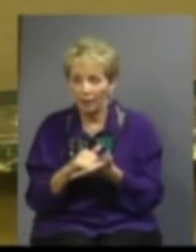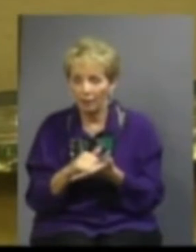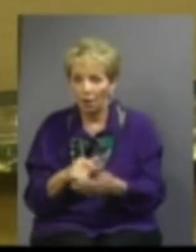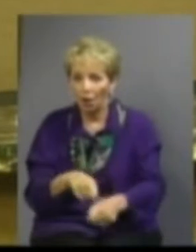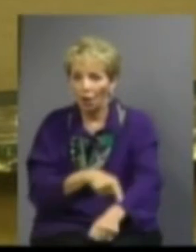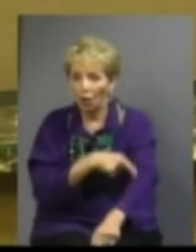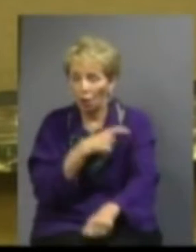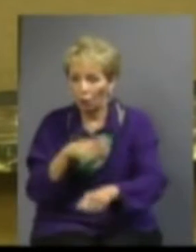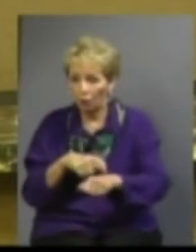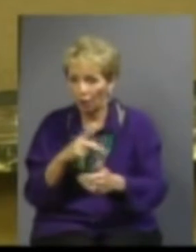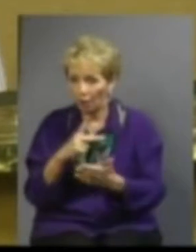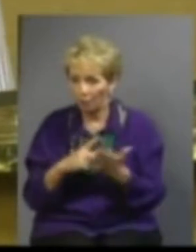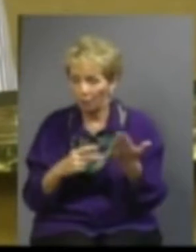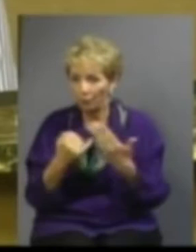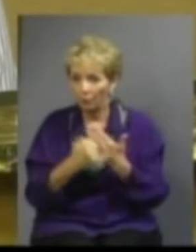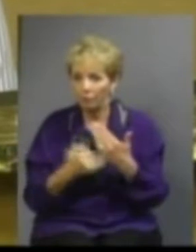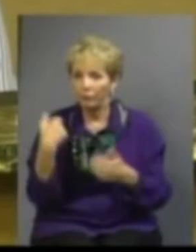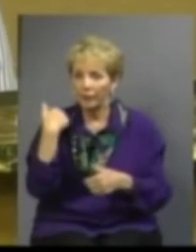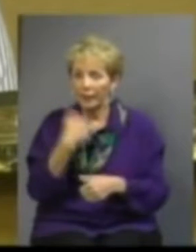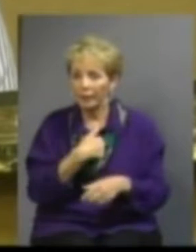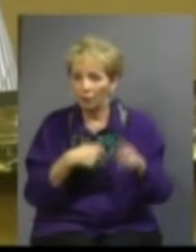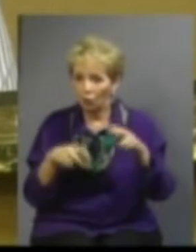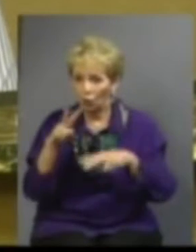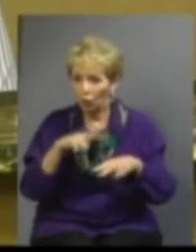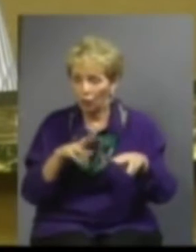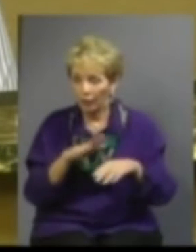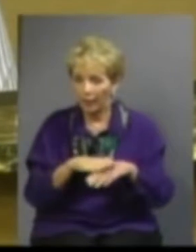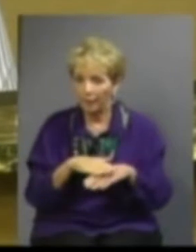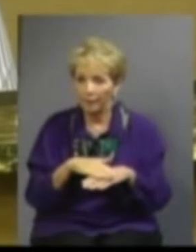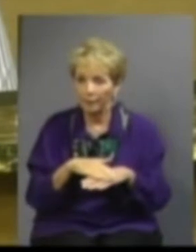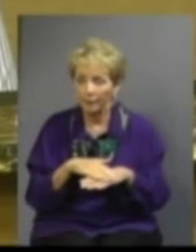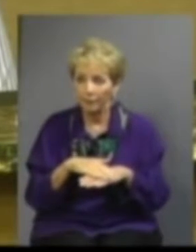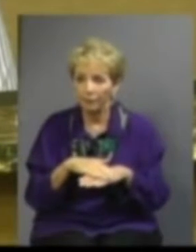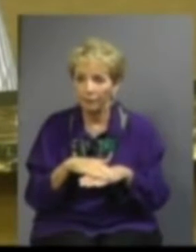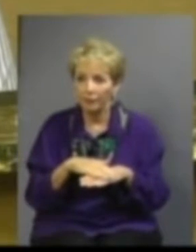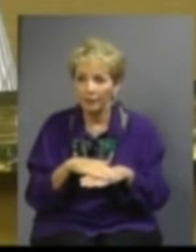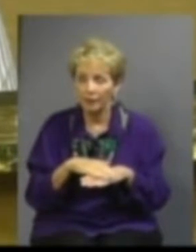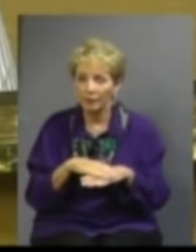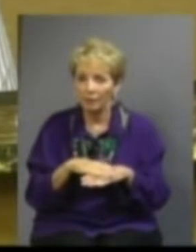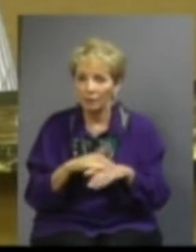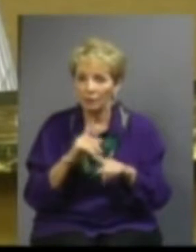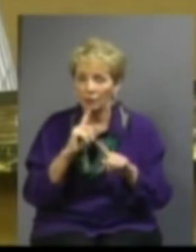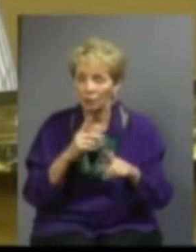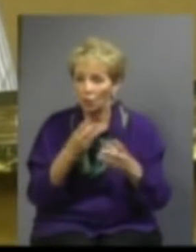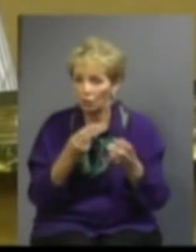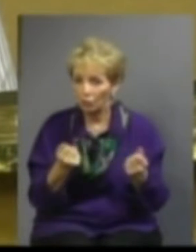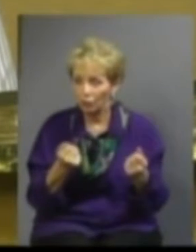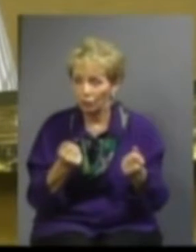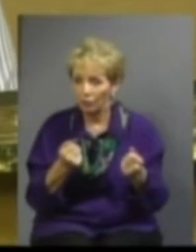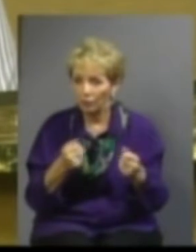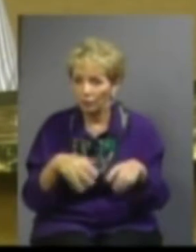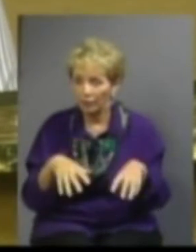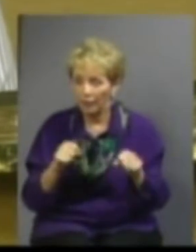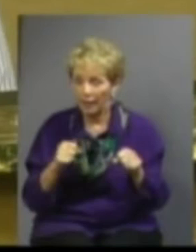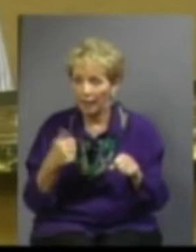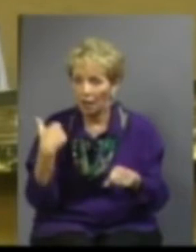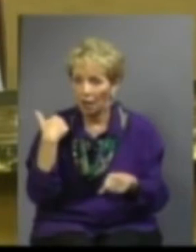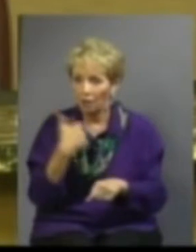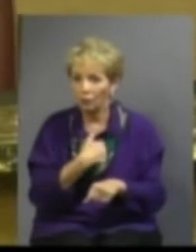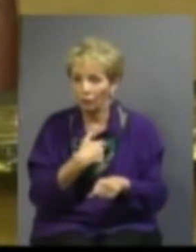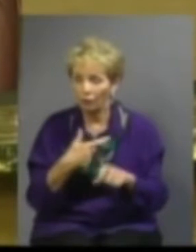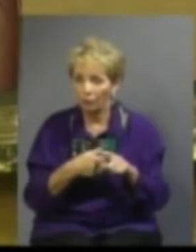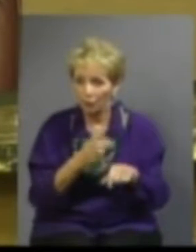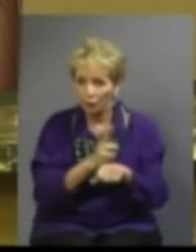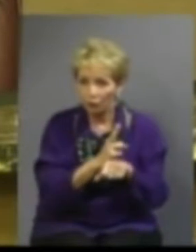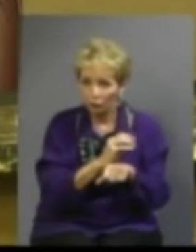long-term project. We are looking at a solution that will take us from